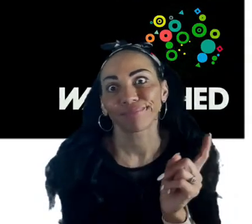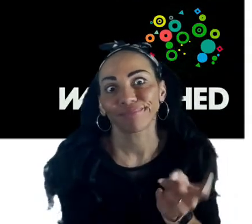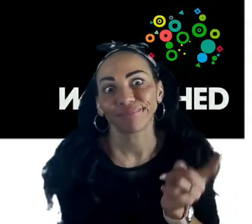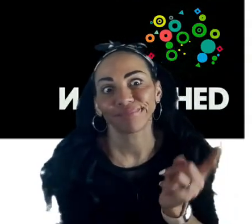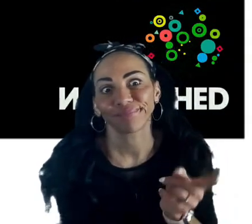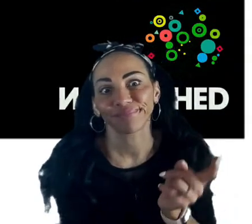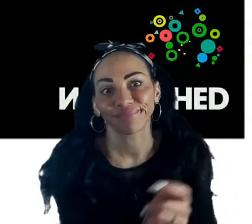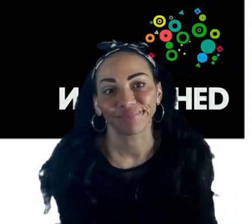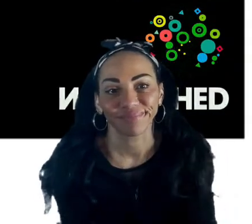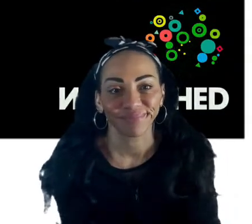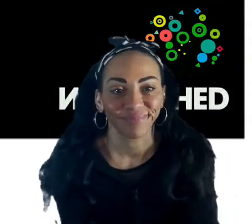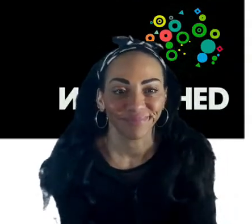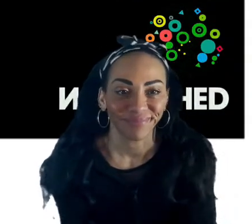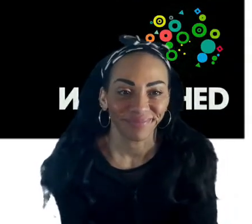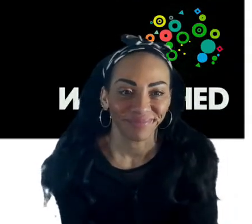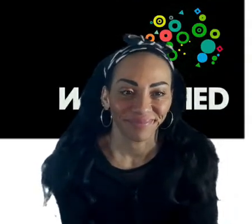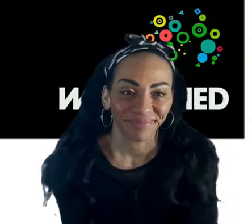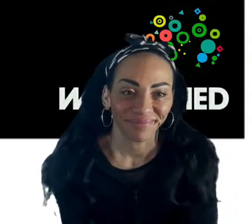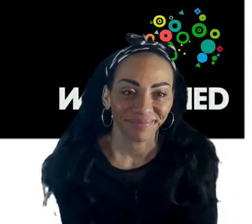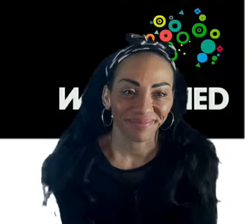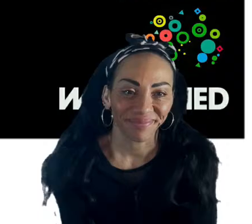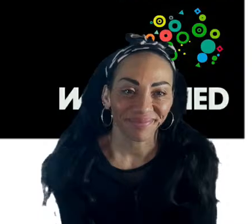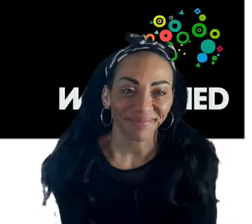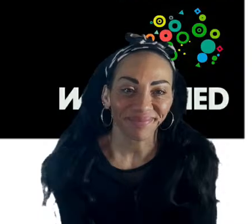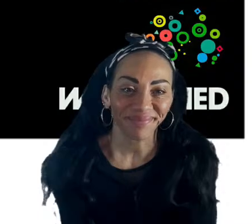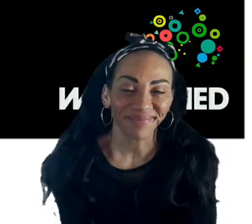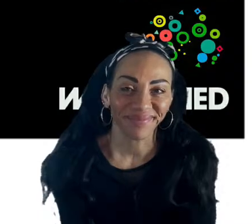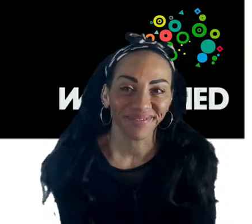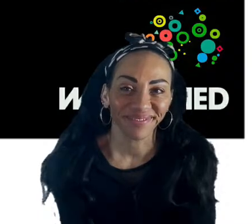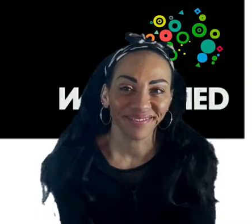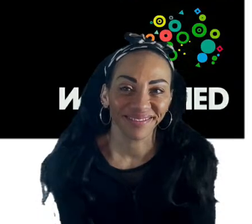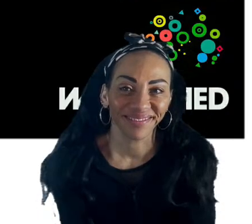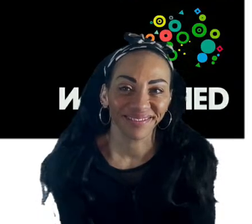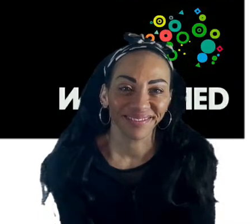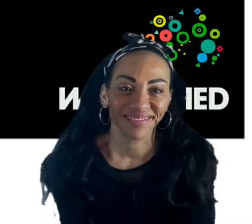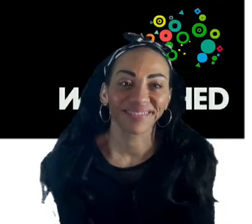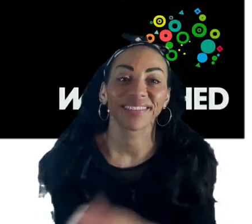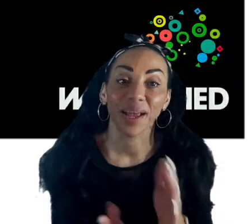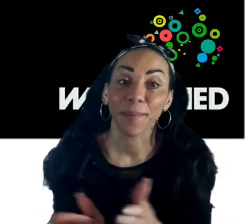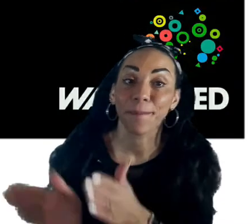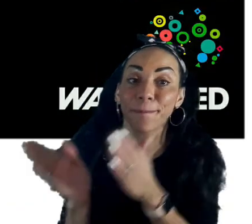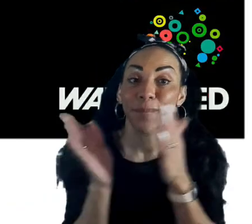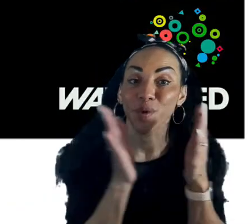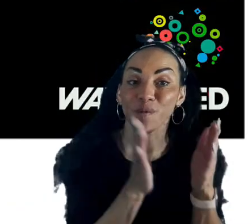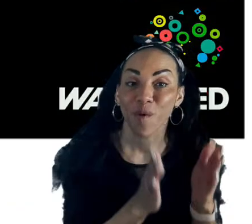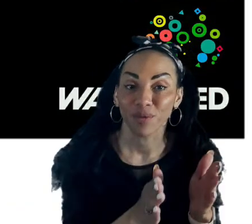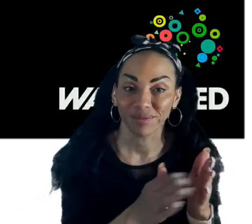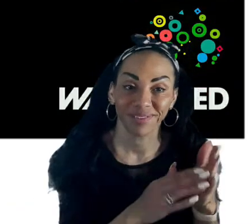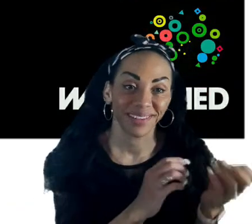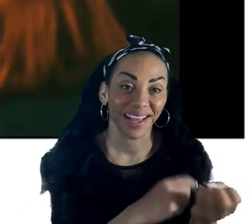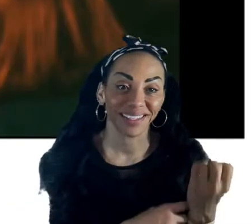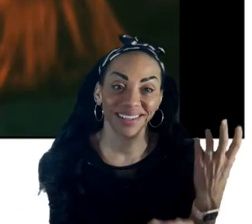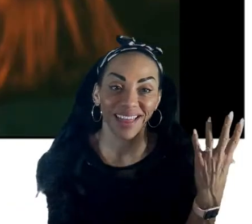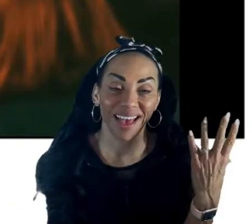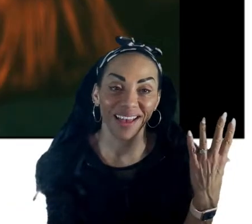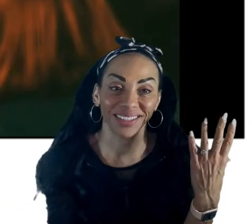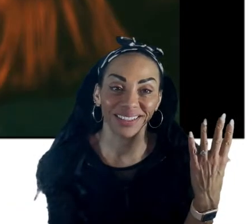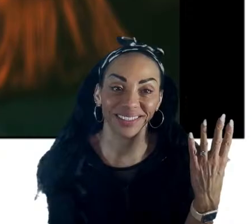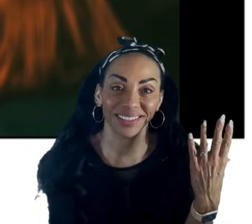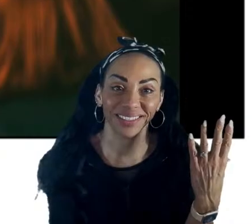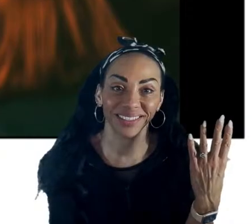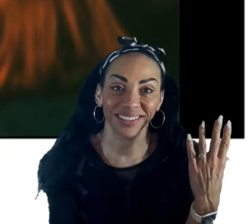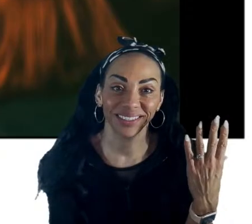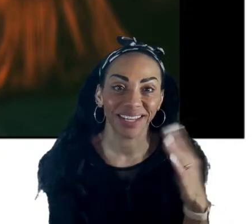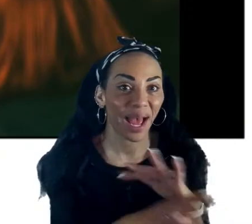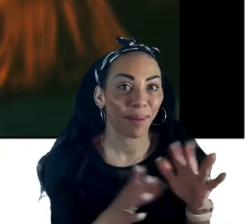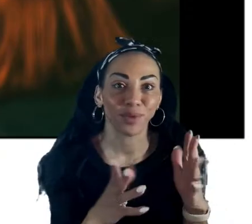go. So I'm going to move to the next slide. Let's see if we can do this. I'm not the most technical person.